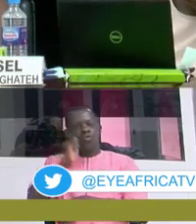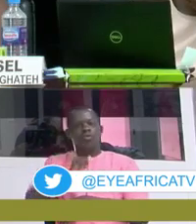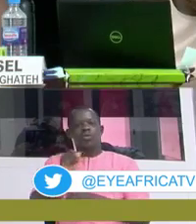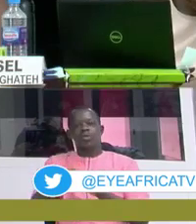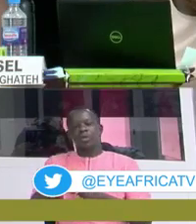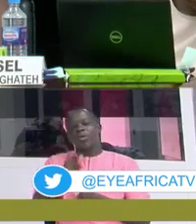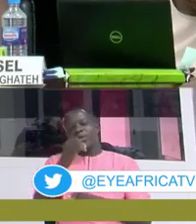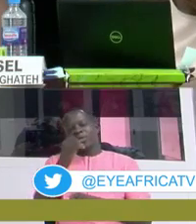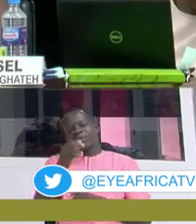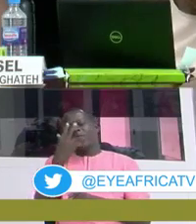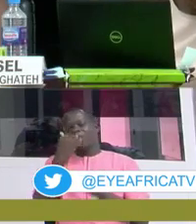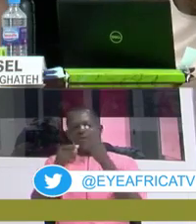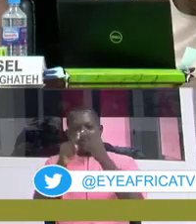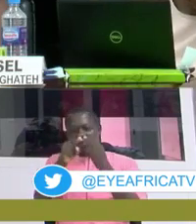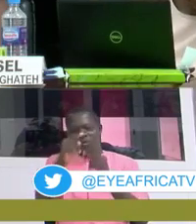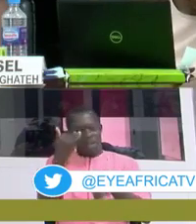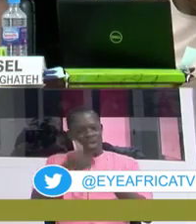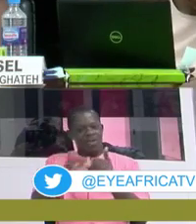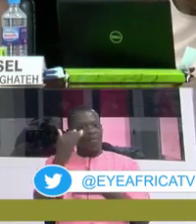wanyina.